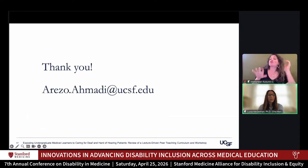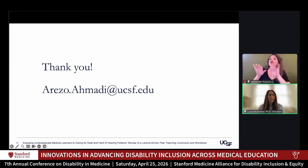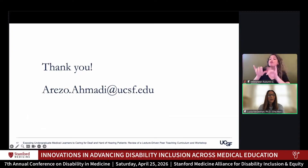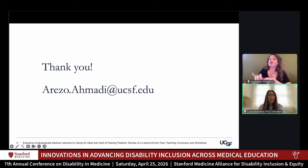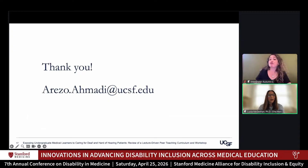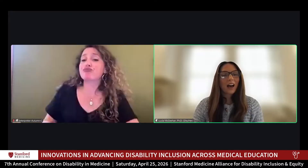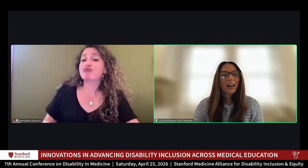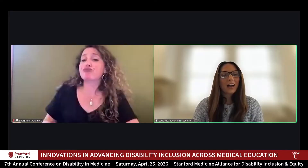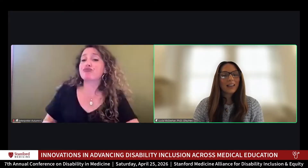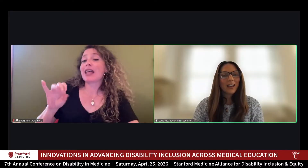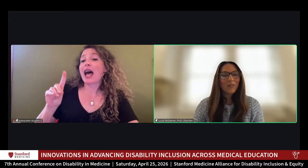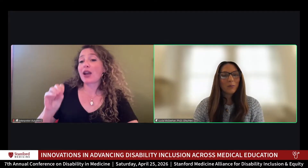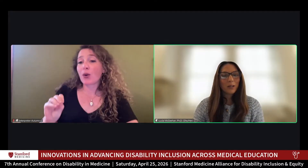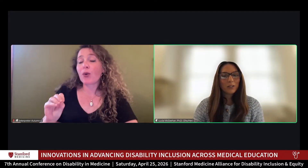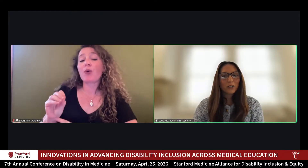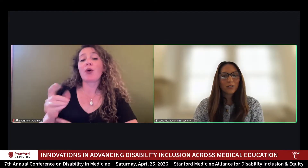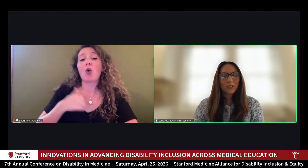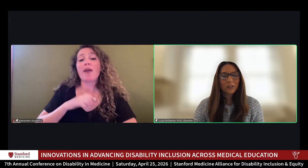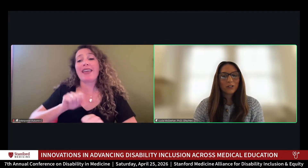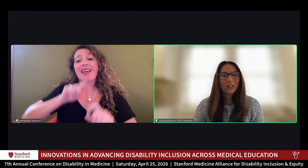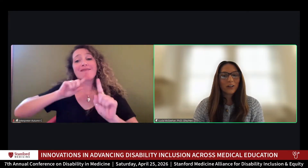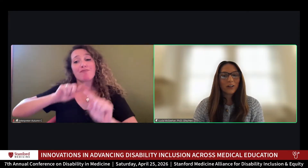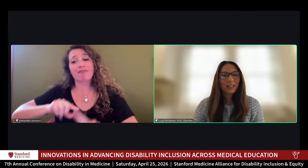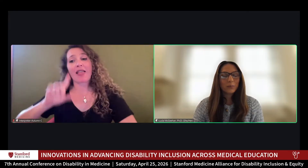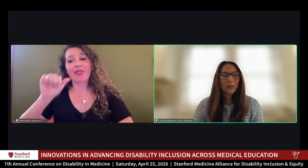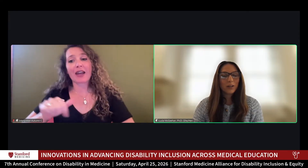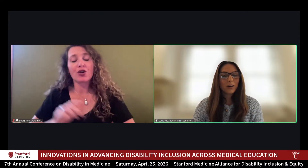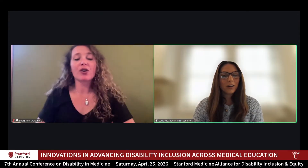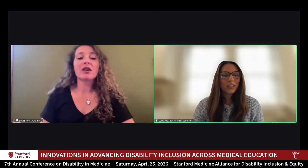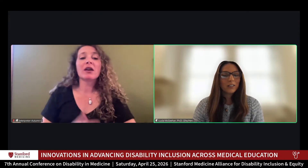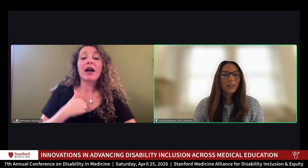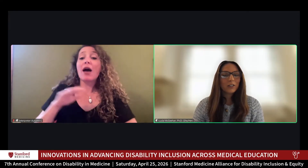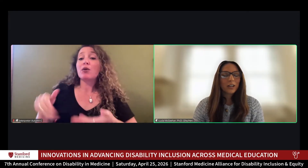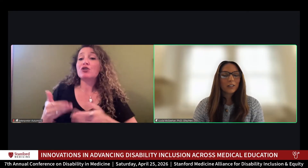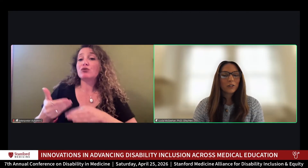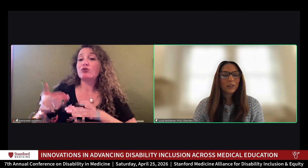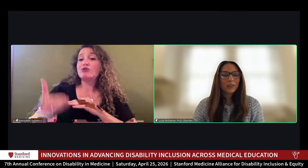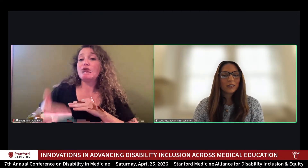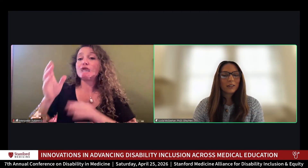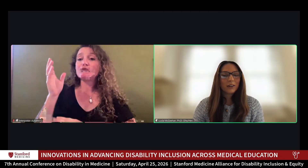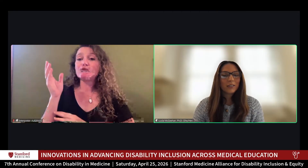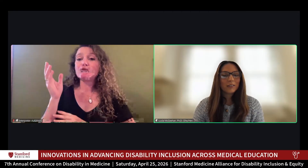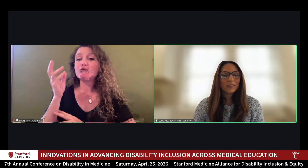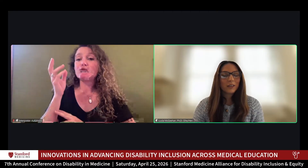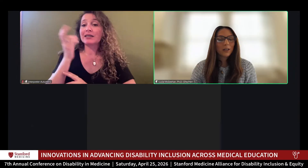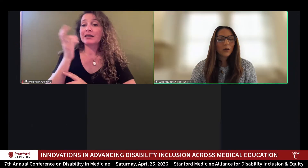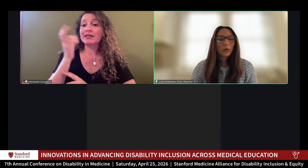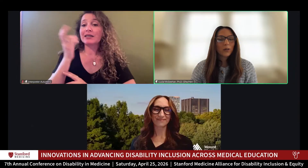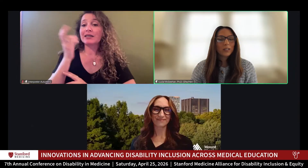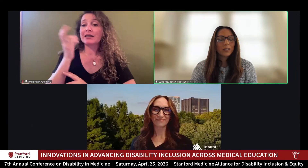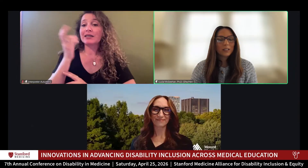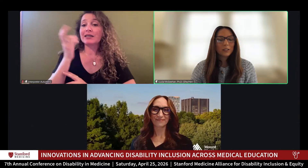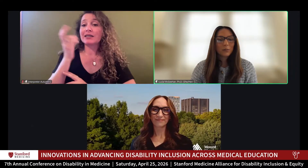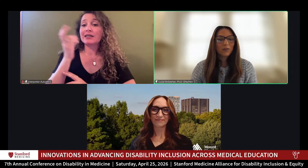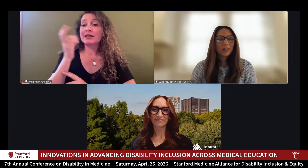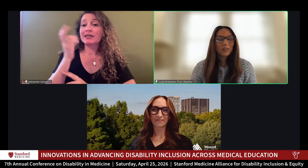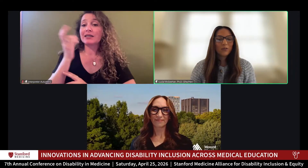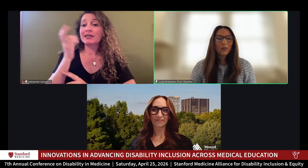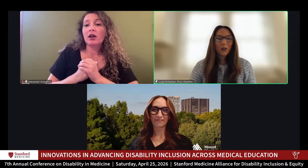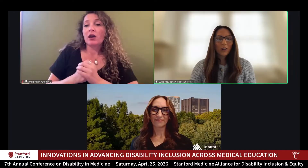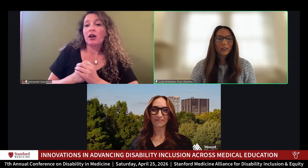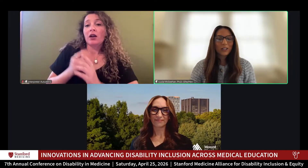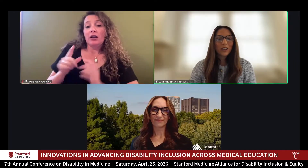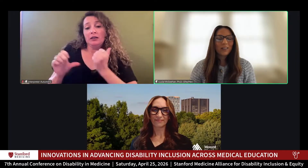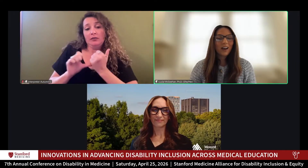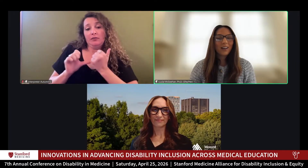later. I have the pleasure of introducing our next speaker, Dr. Andrea Lendaris, who is an assistant professor